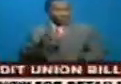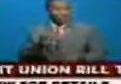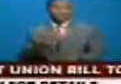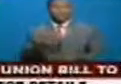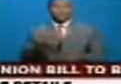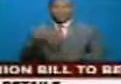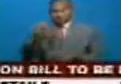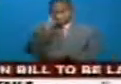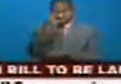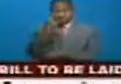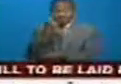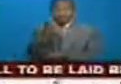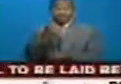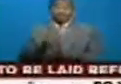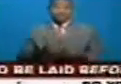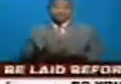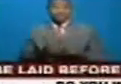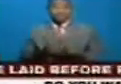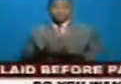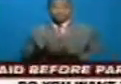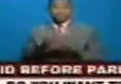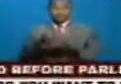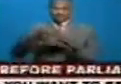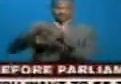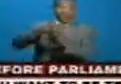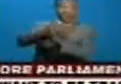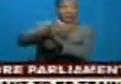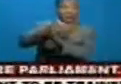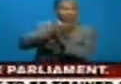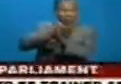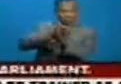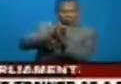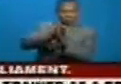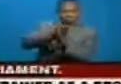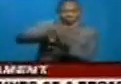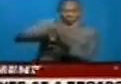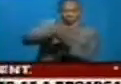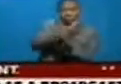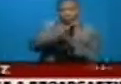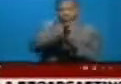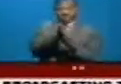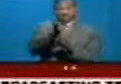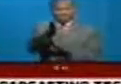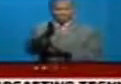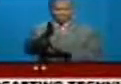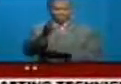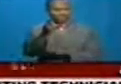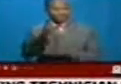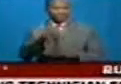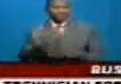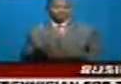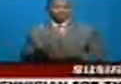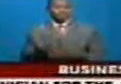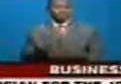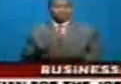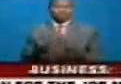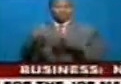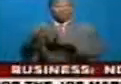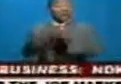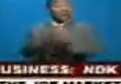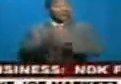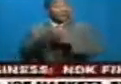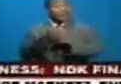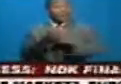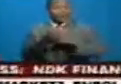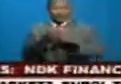and a determination to turn over a new leaf and that make sure that this